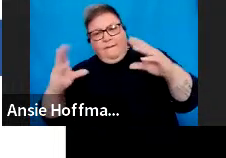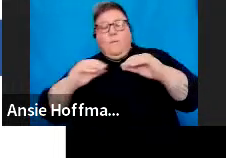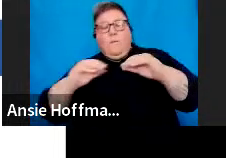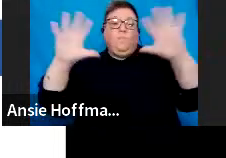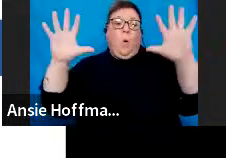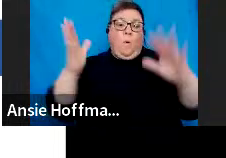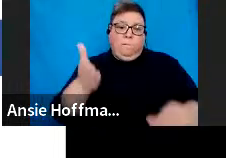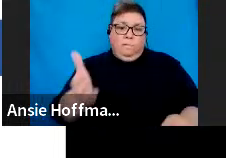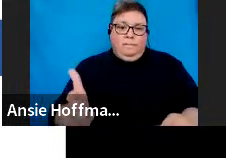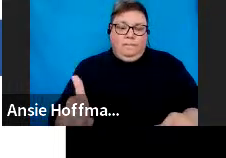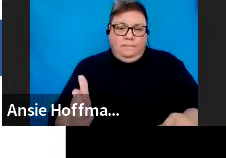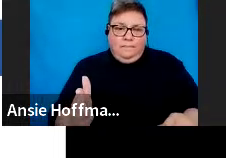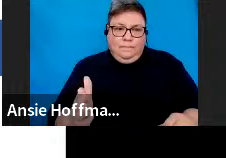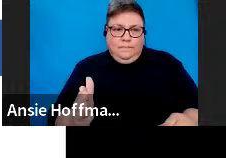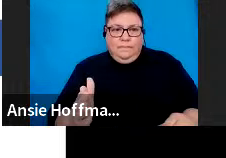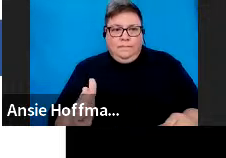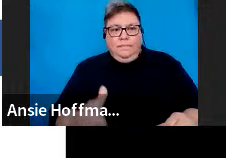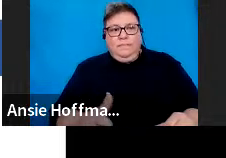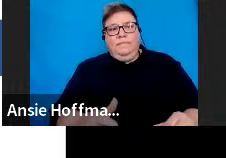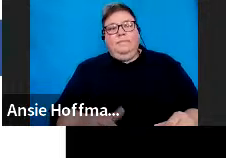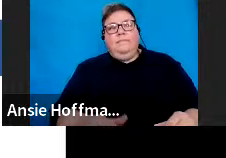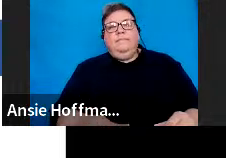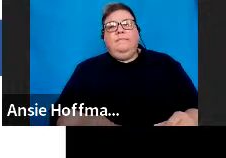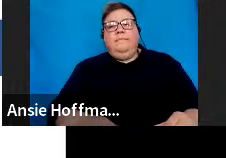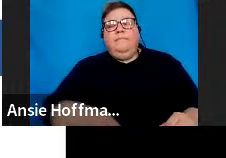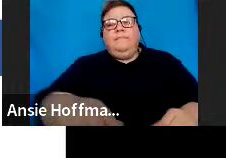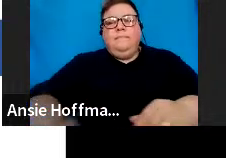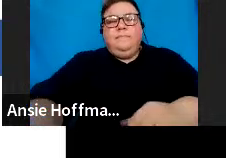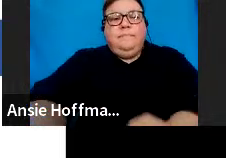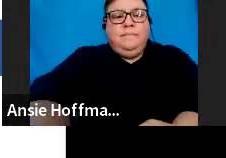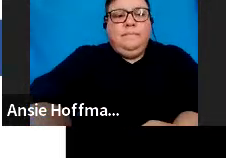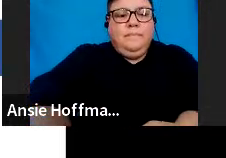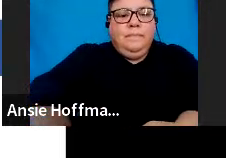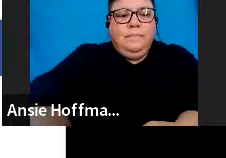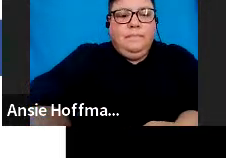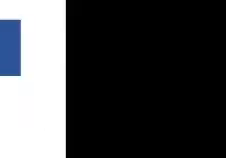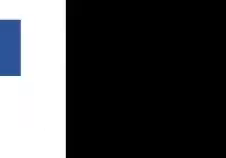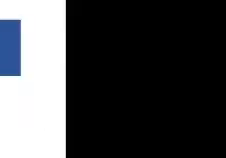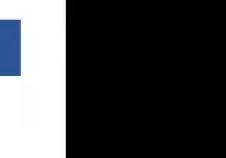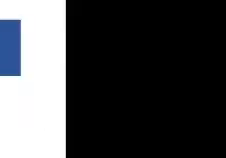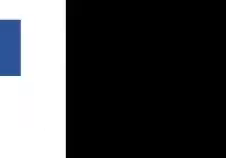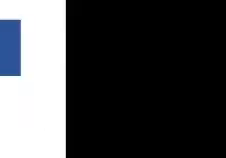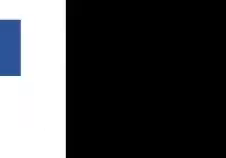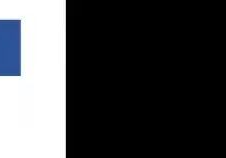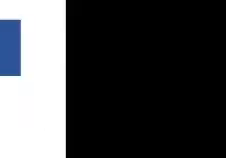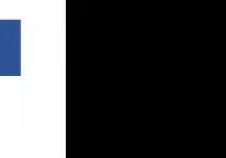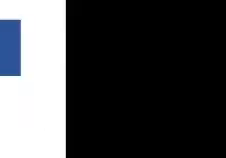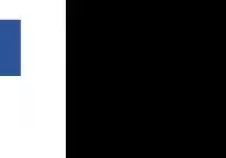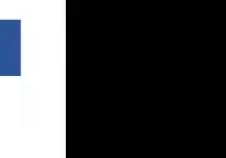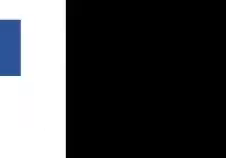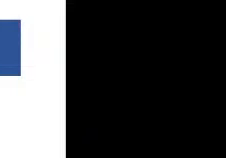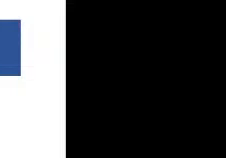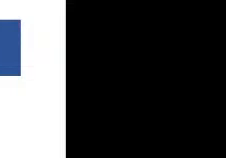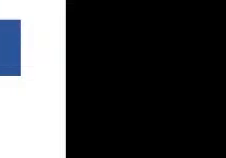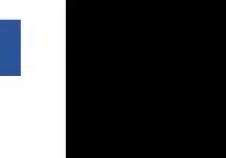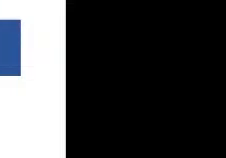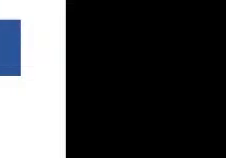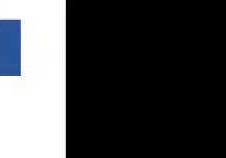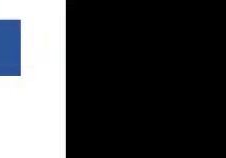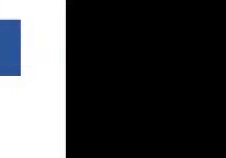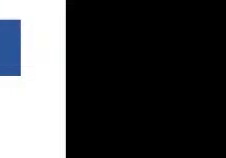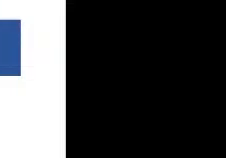This field is only mandatory if the reason on the tax directive application is paragraph